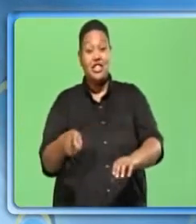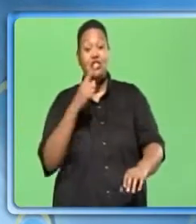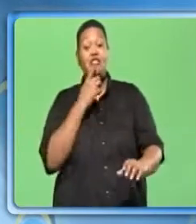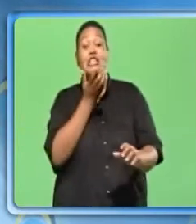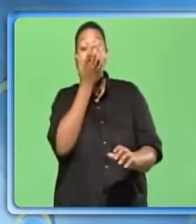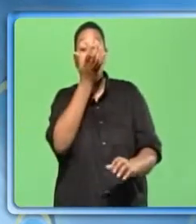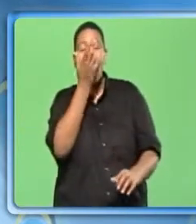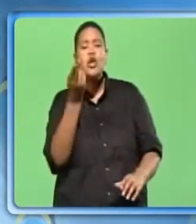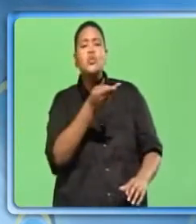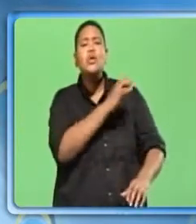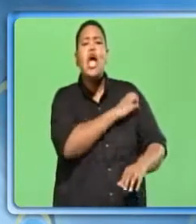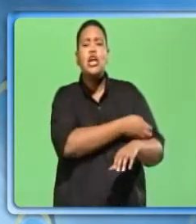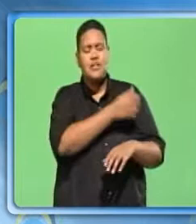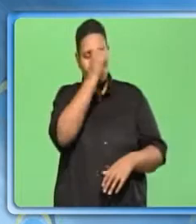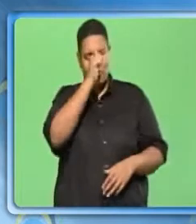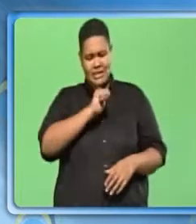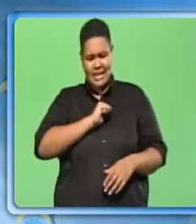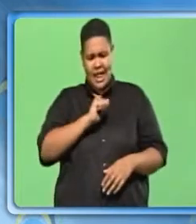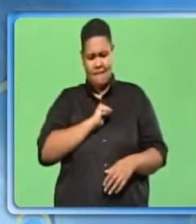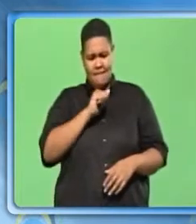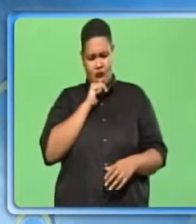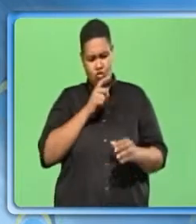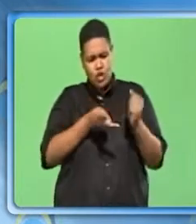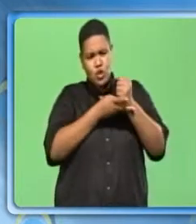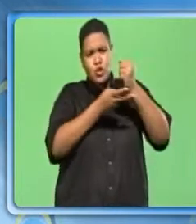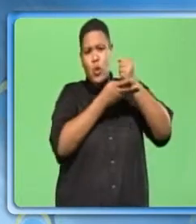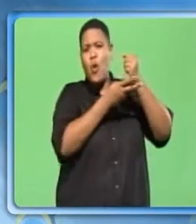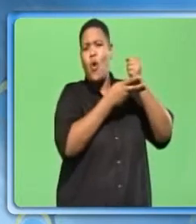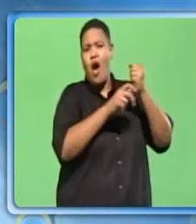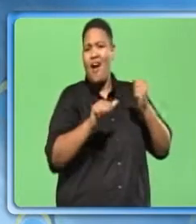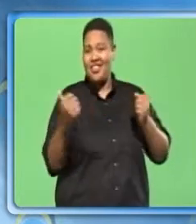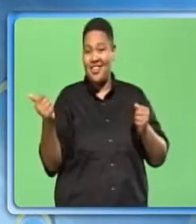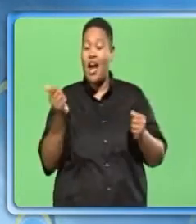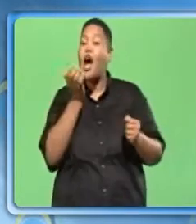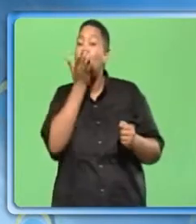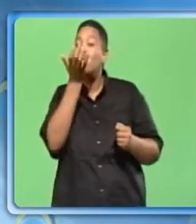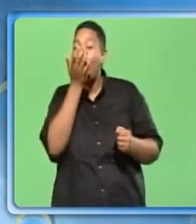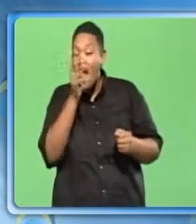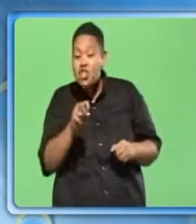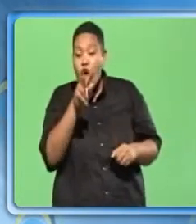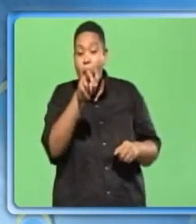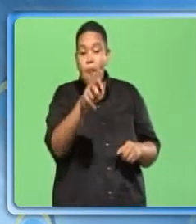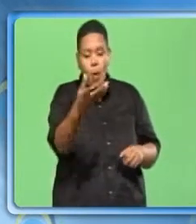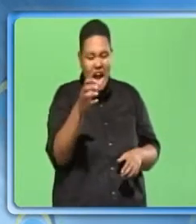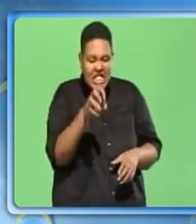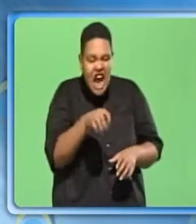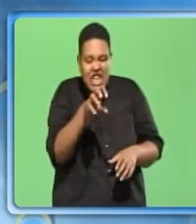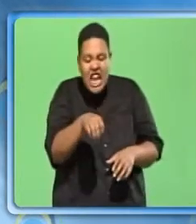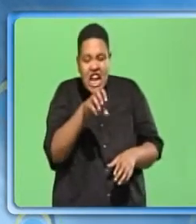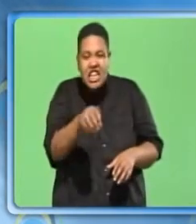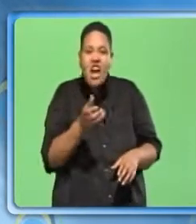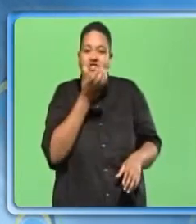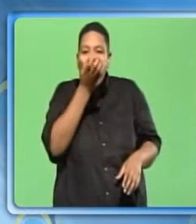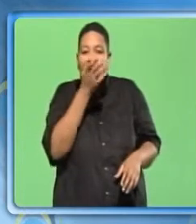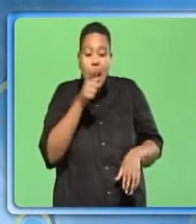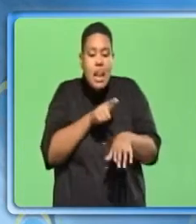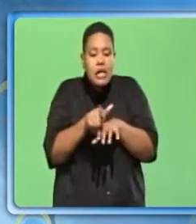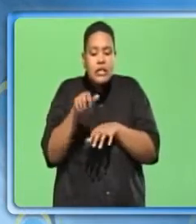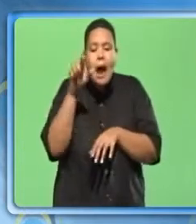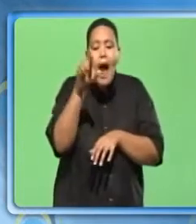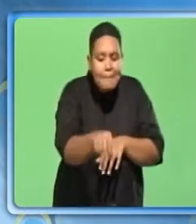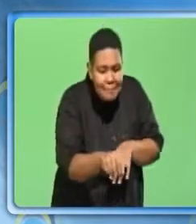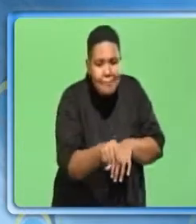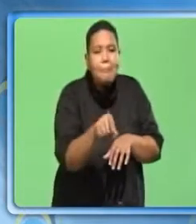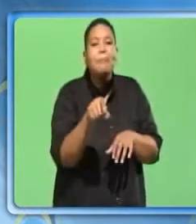this energy for itself and stores the rest. A grasshopper can then eat the grass. The lizard then eats the